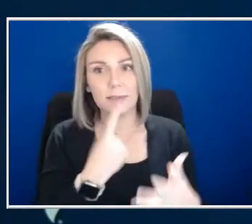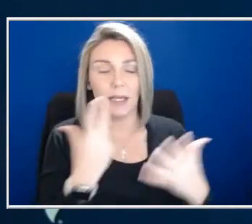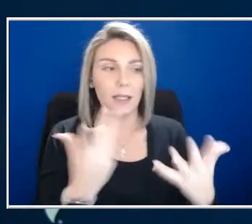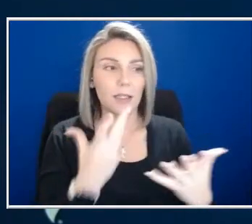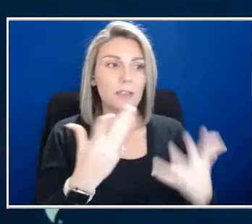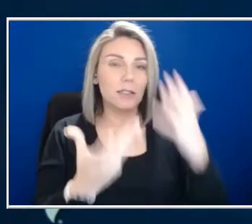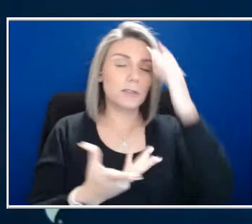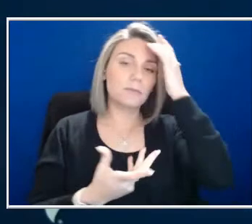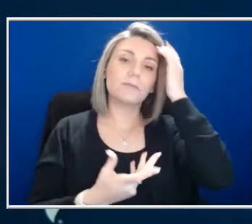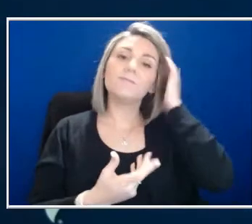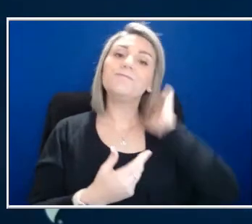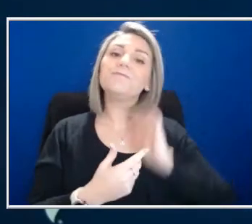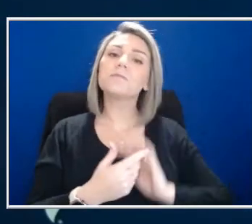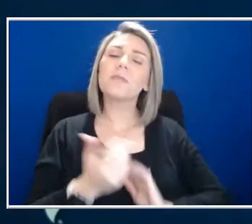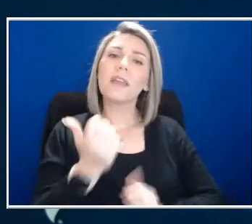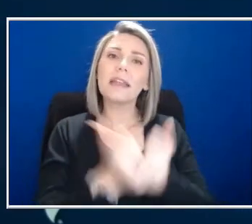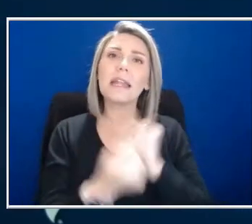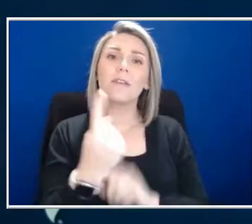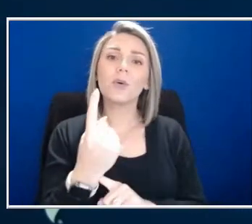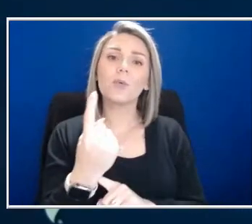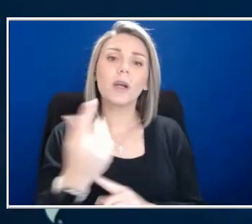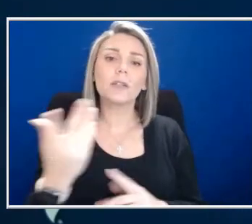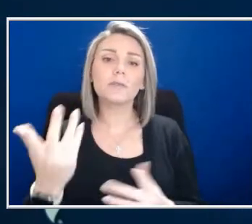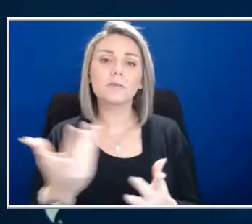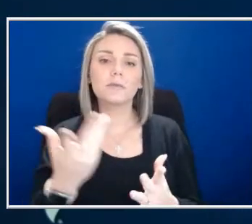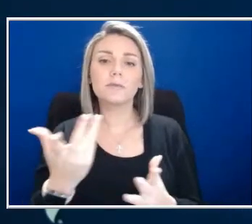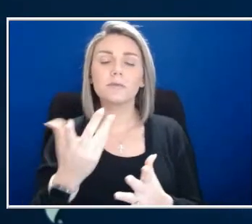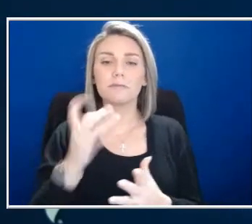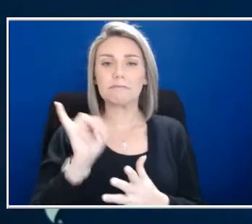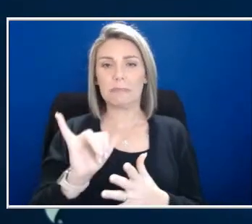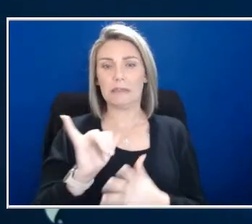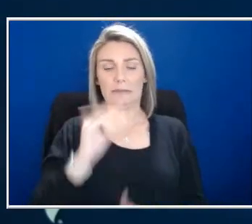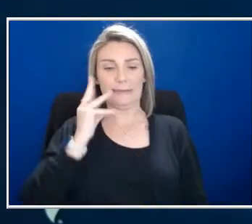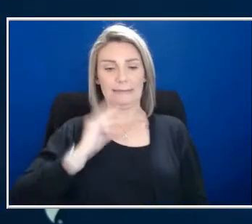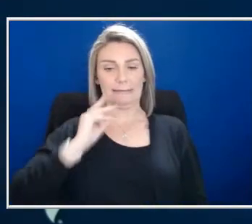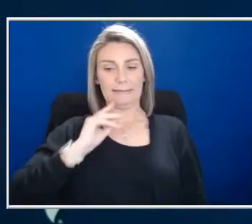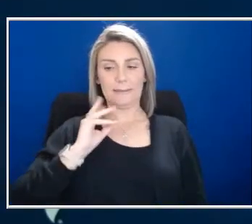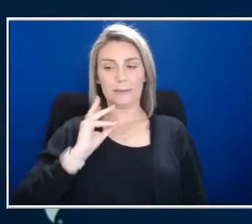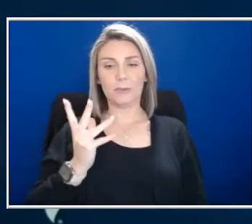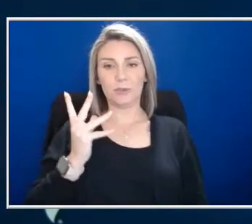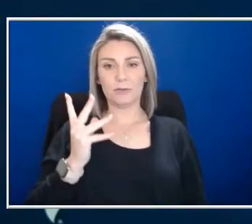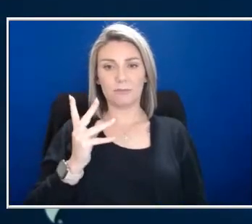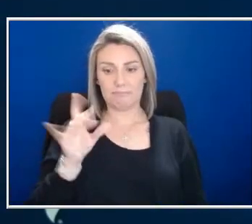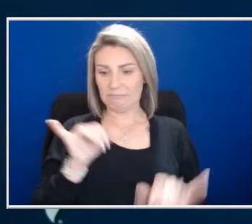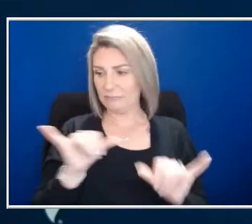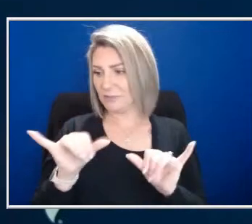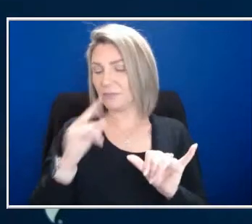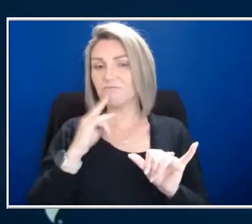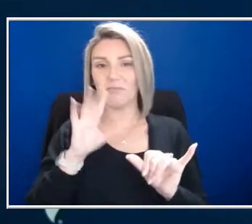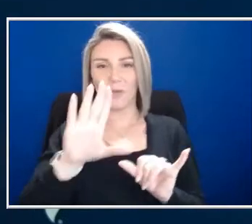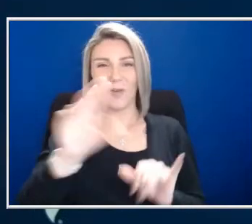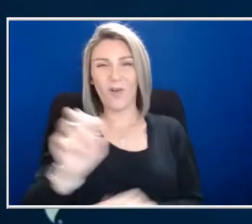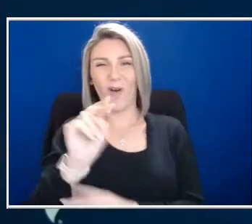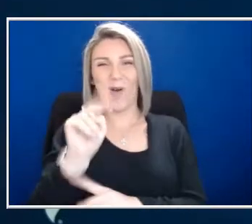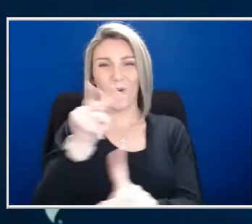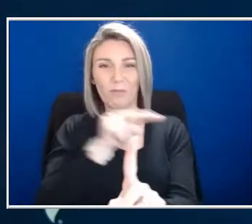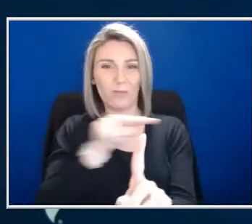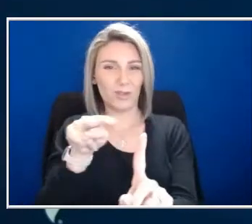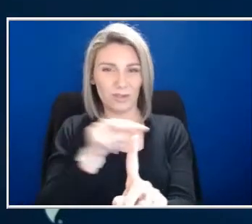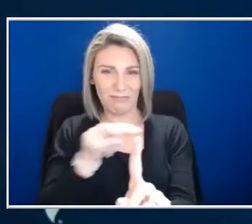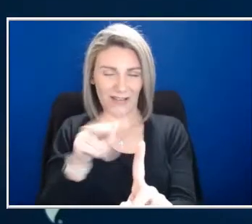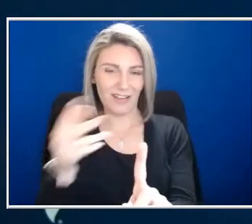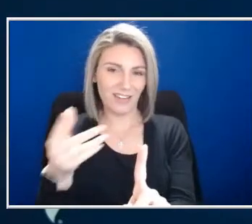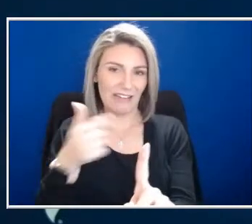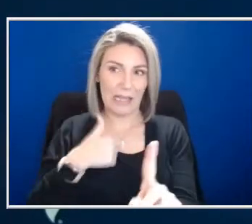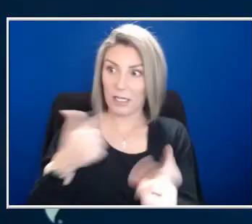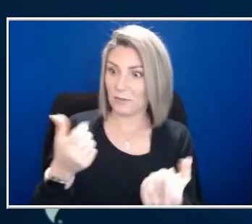and everyone, you know, that goes through this has their own perspective, and you know, I've tried to